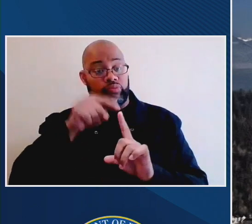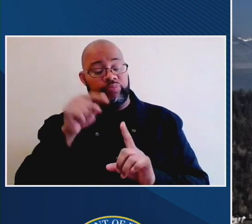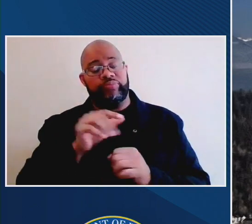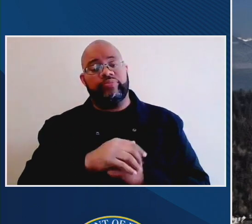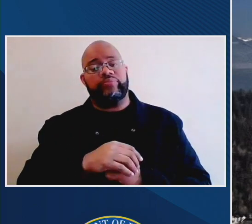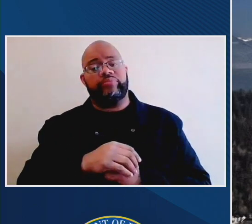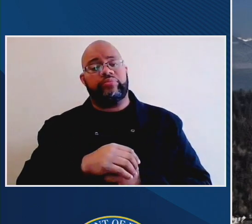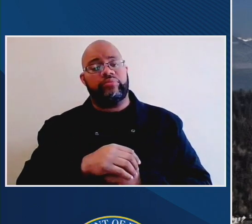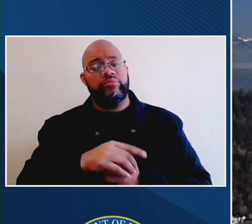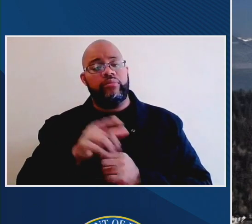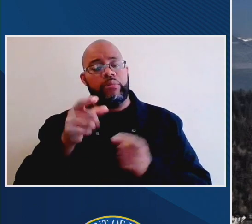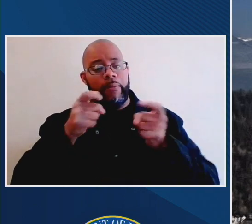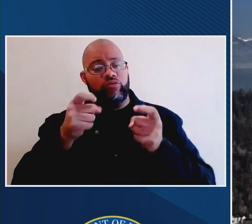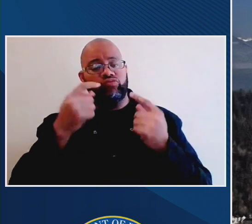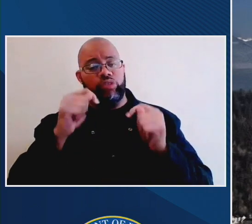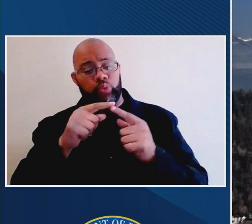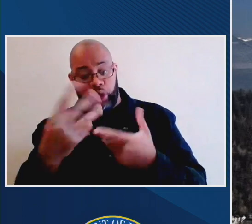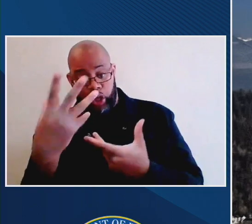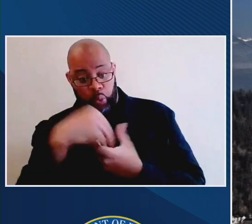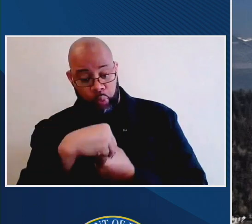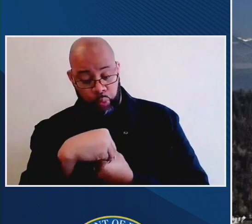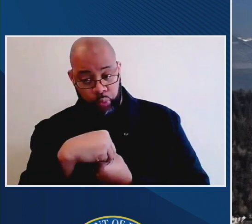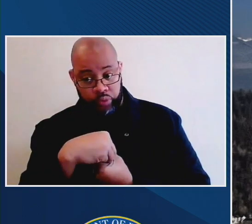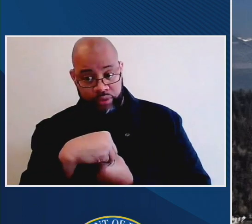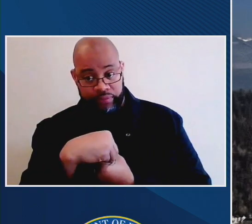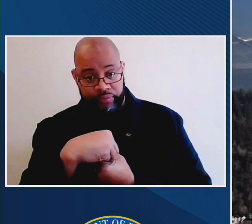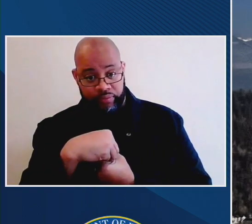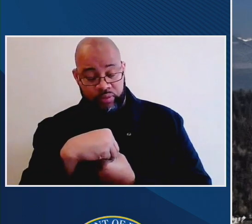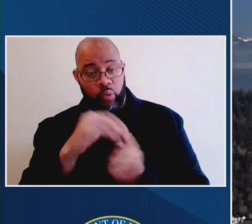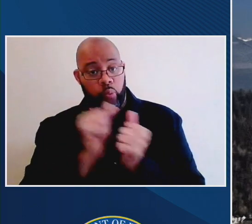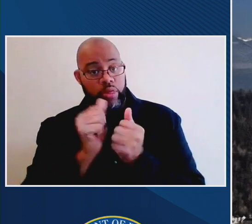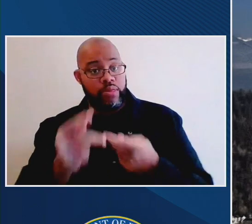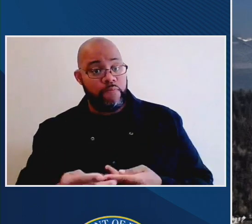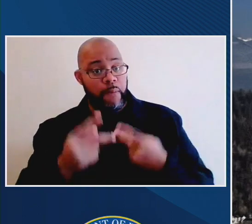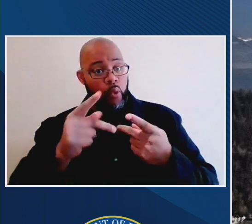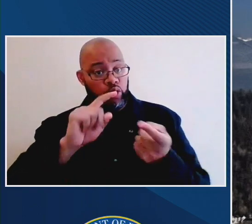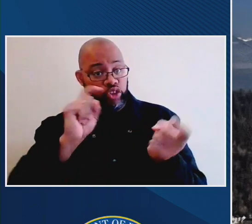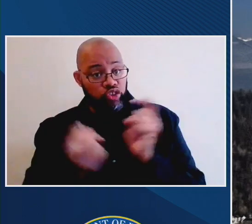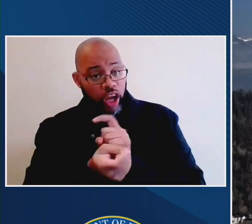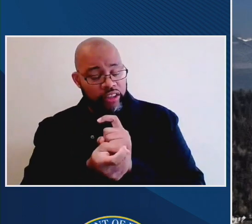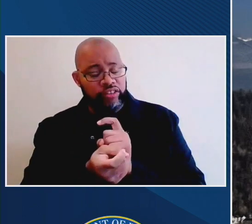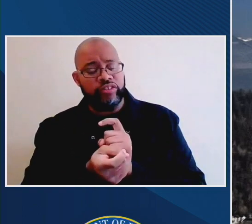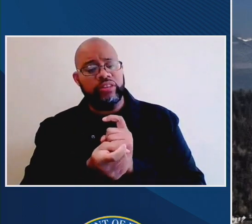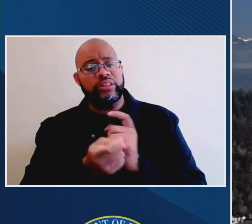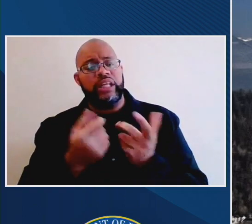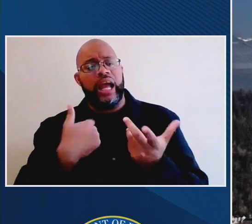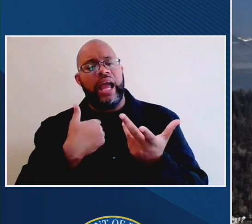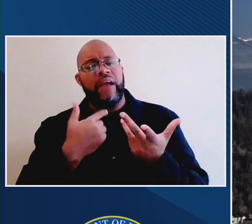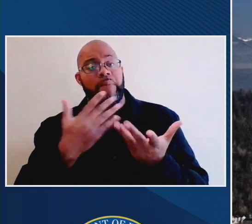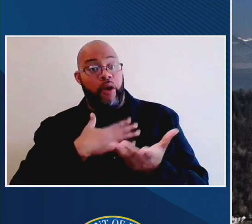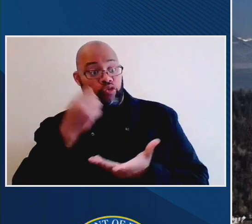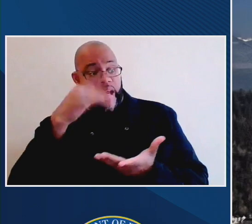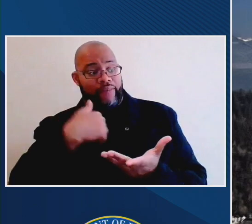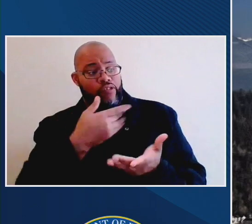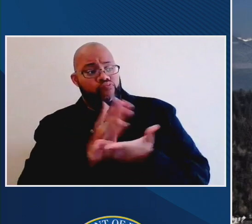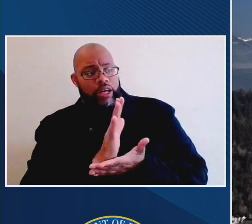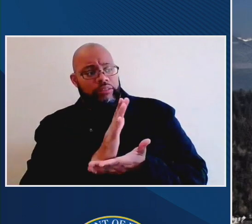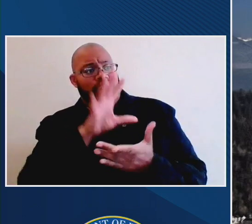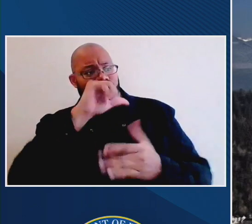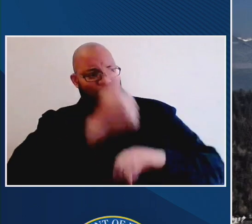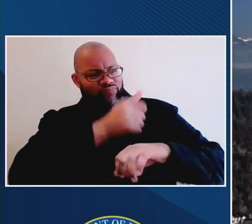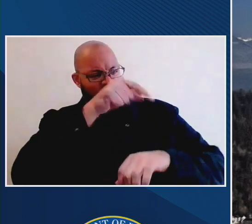that scope and trying to really focus on specific participant eligibility in the actual TRIO programs.